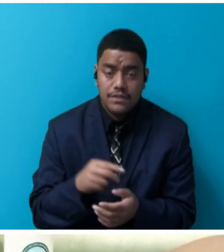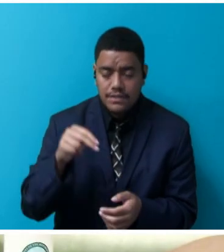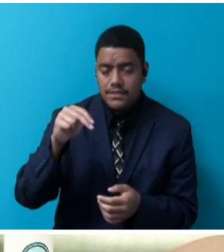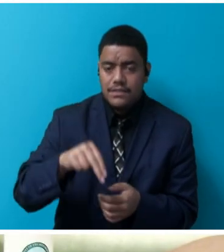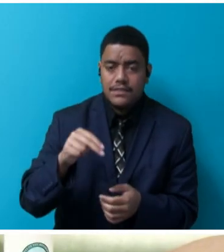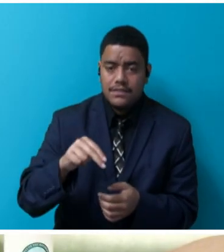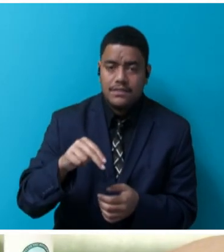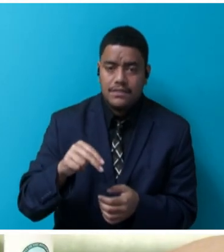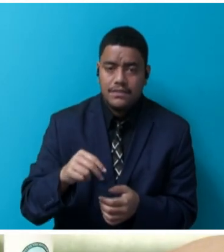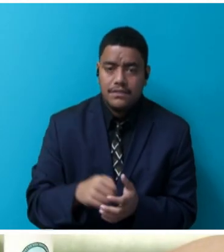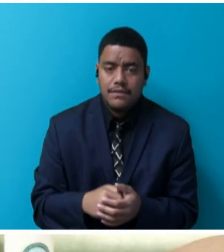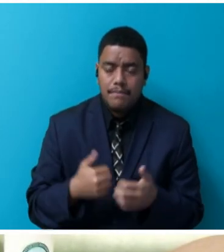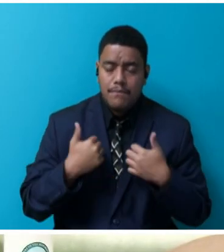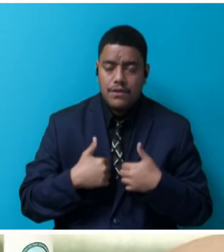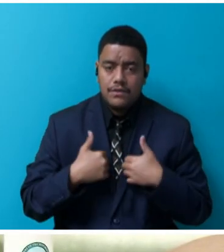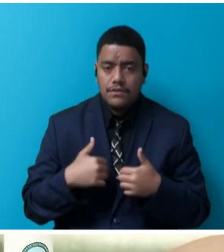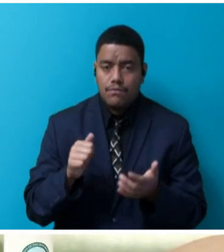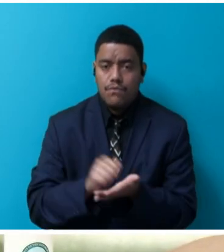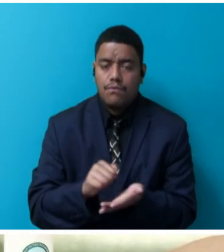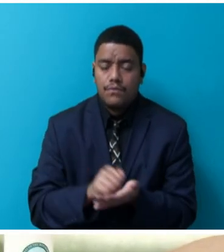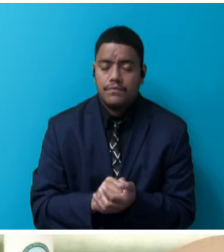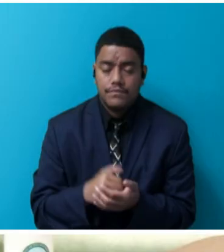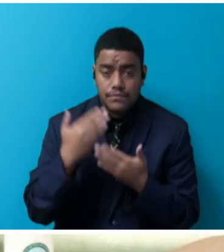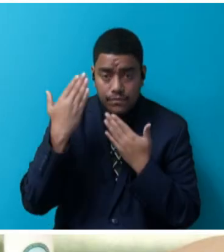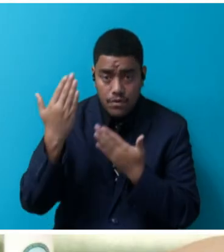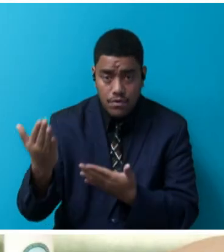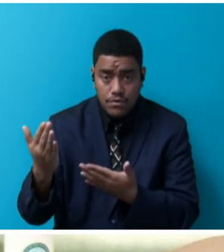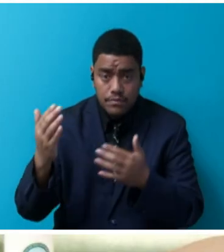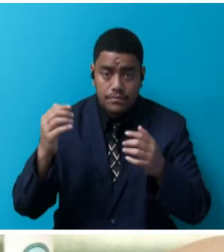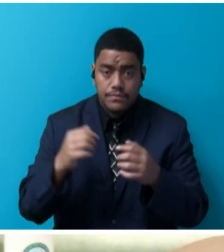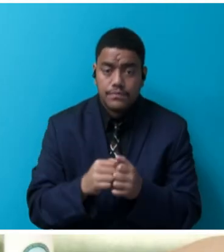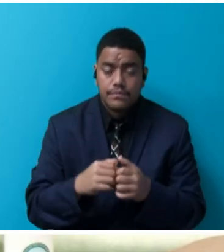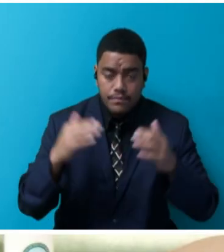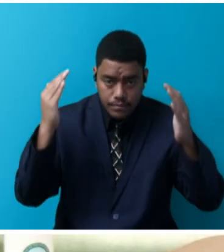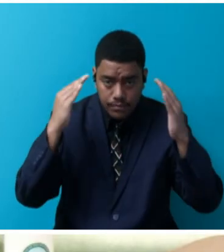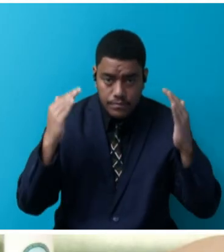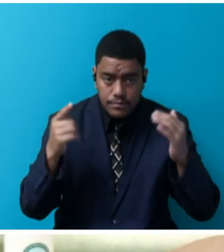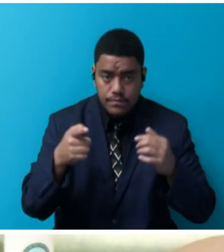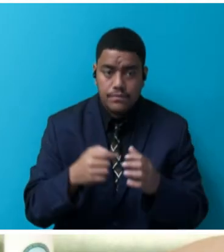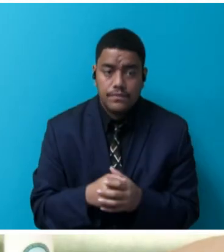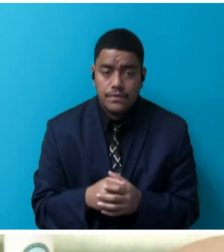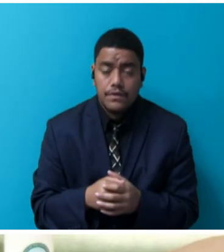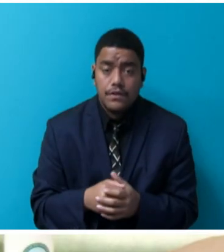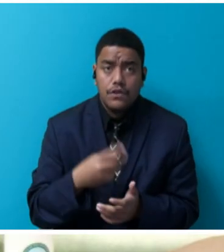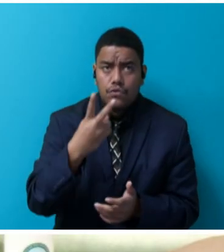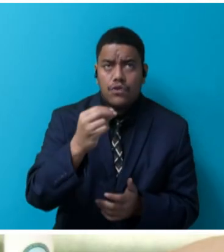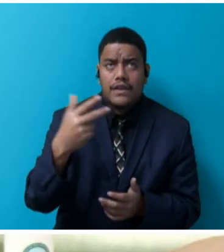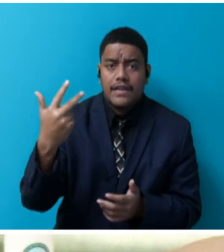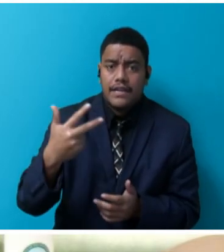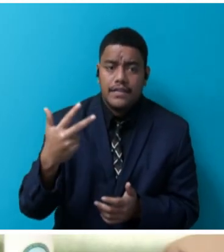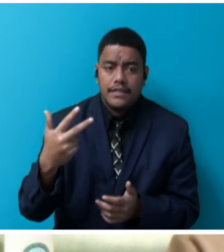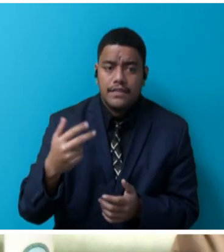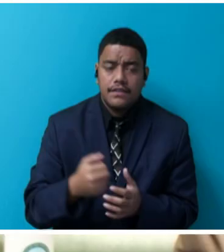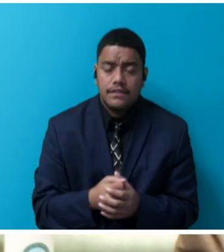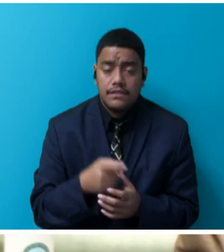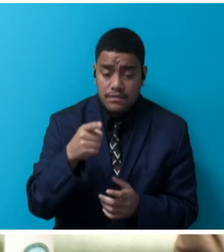global best practice. Honorable Speaker, the Online Safety Act was introduced in 2018. At